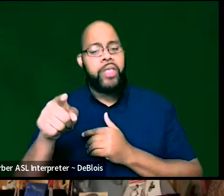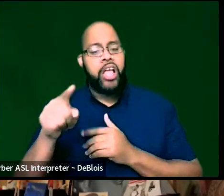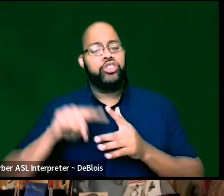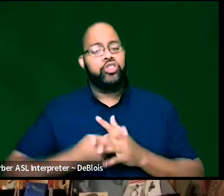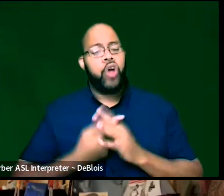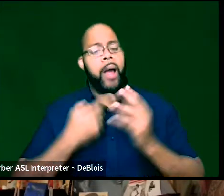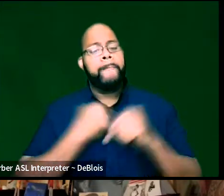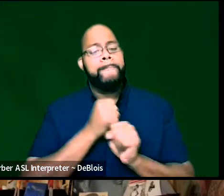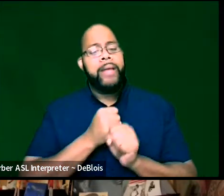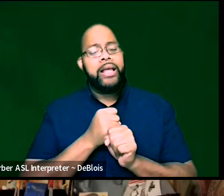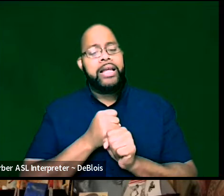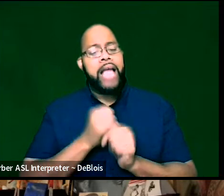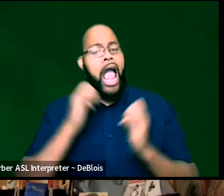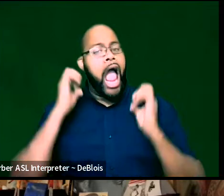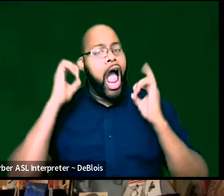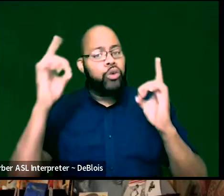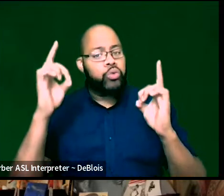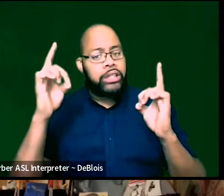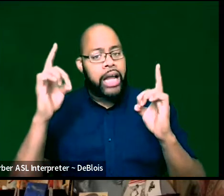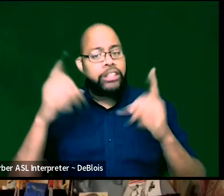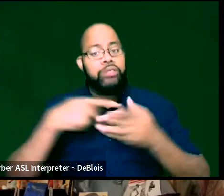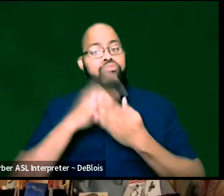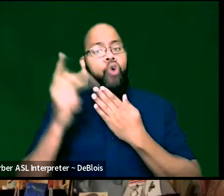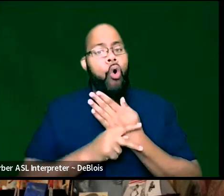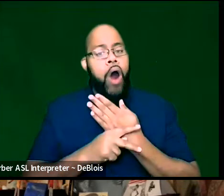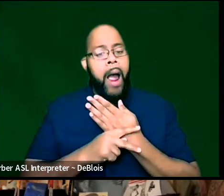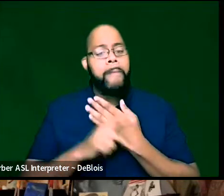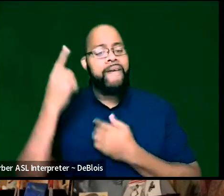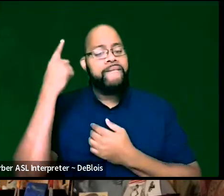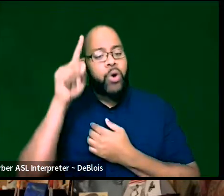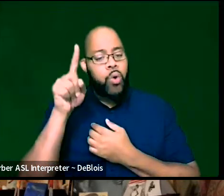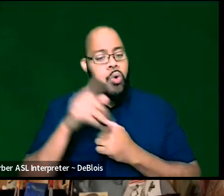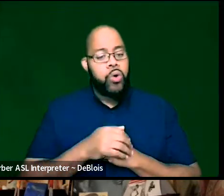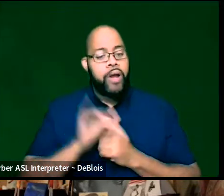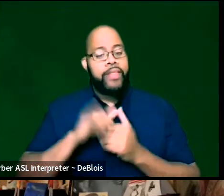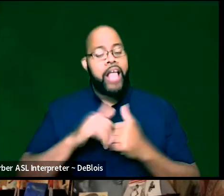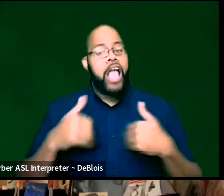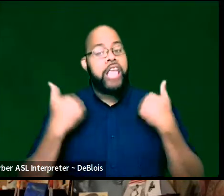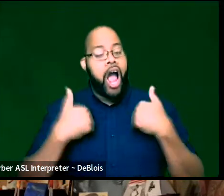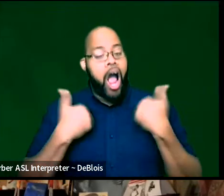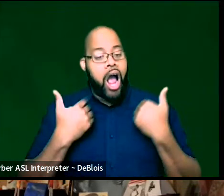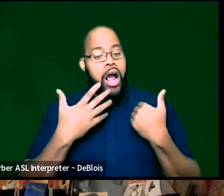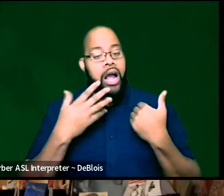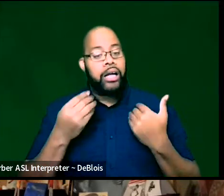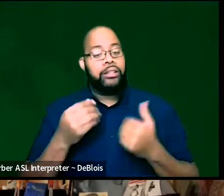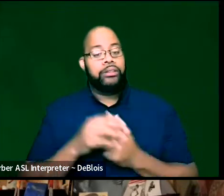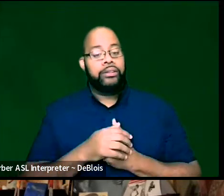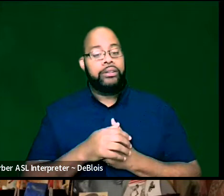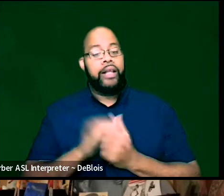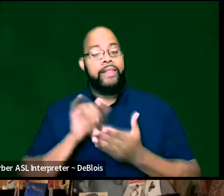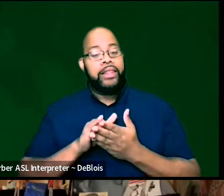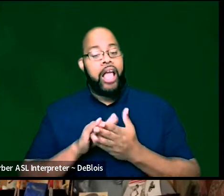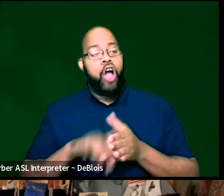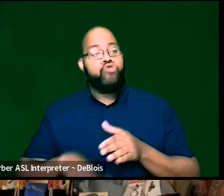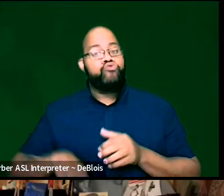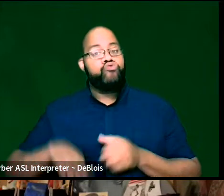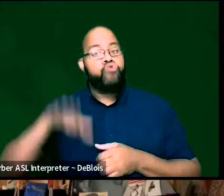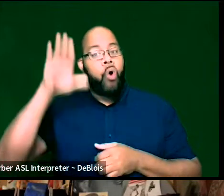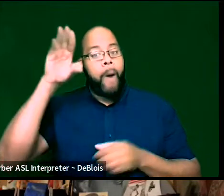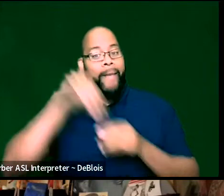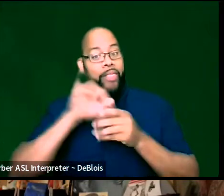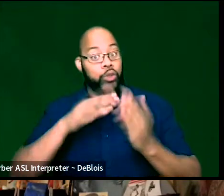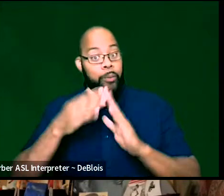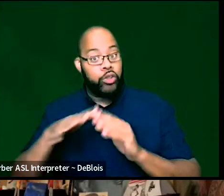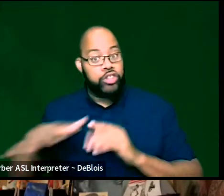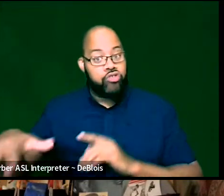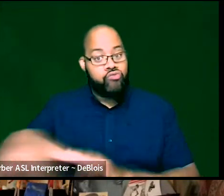started creating educational programs for the young and the youth that were growing up in these